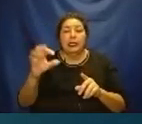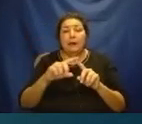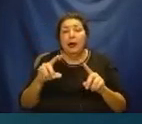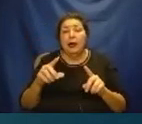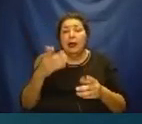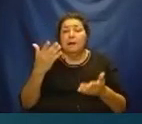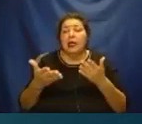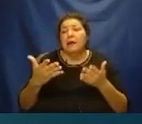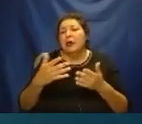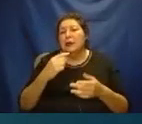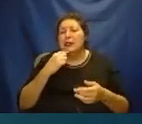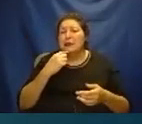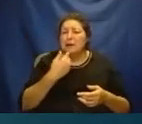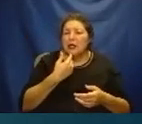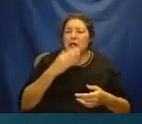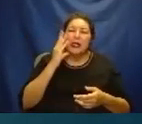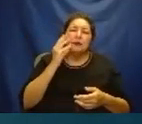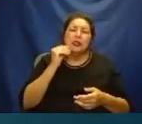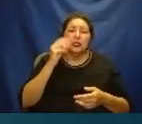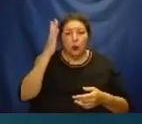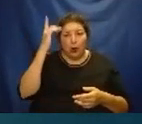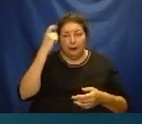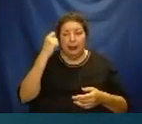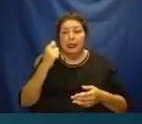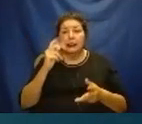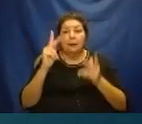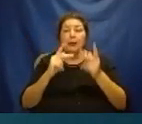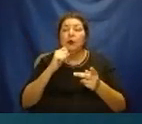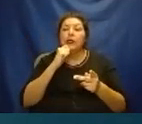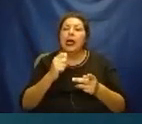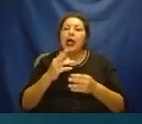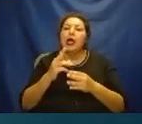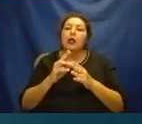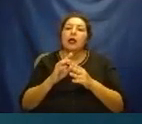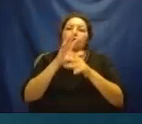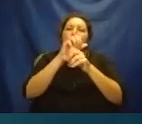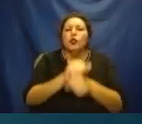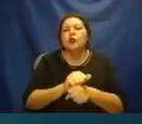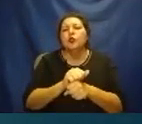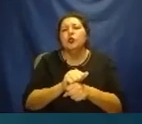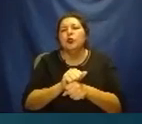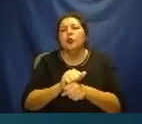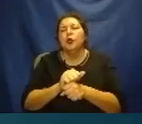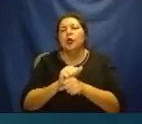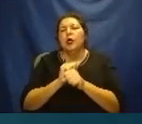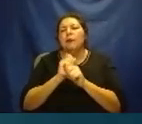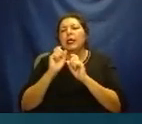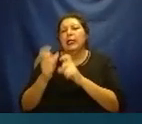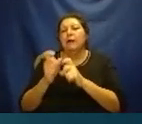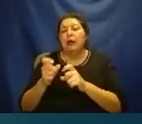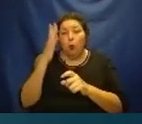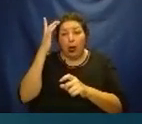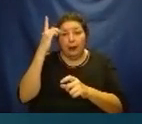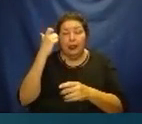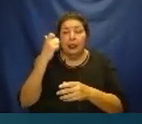bitter experience because people were unaccustomed to charity, because permission was not always given,